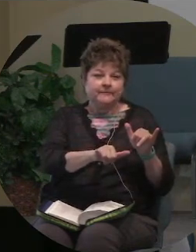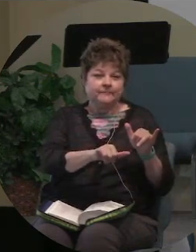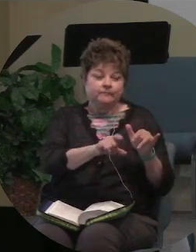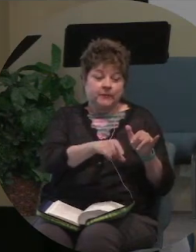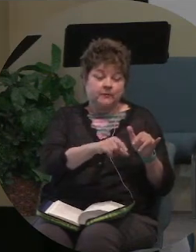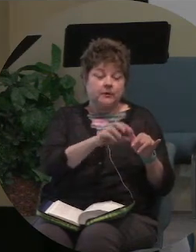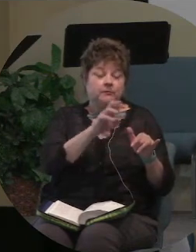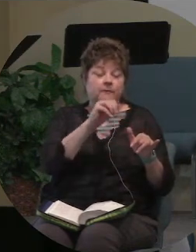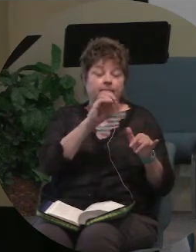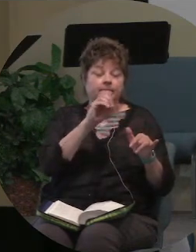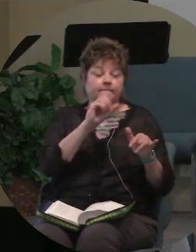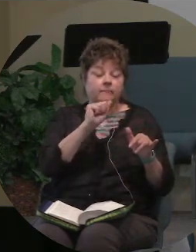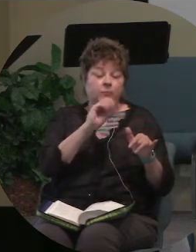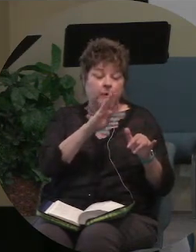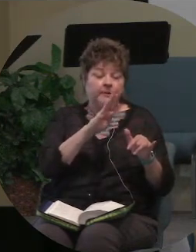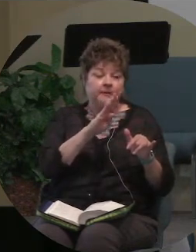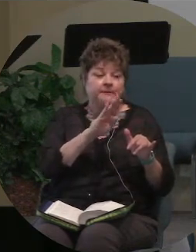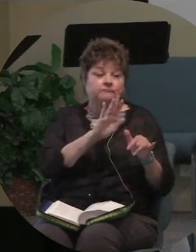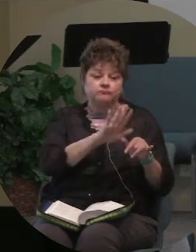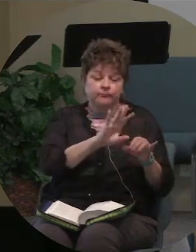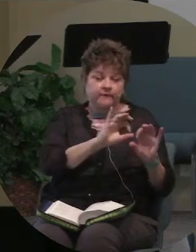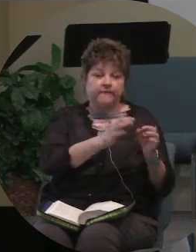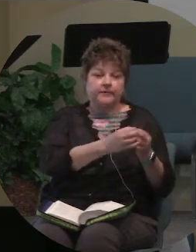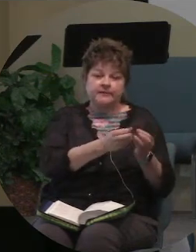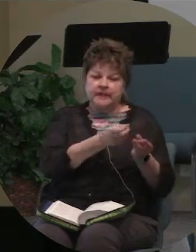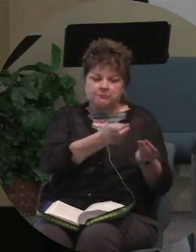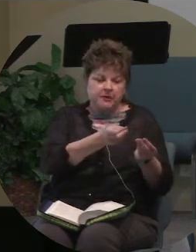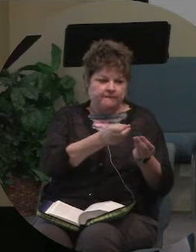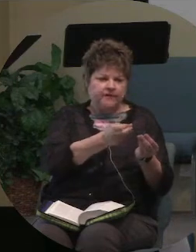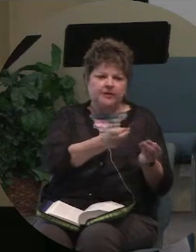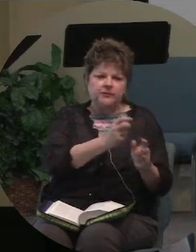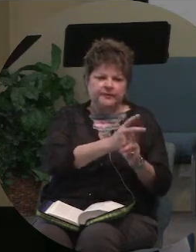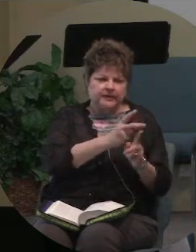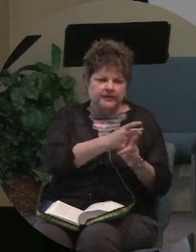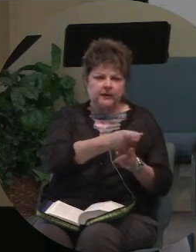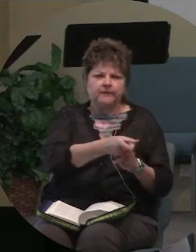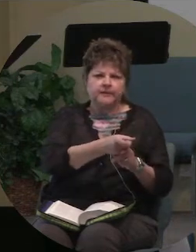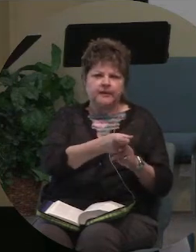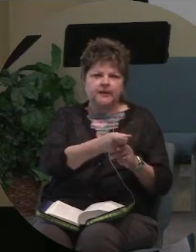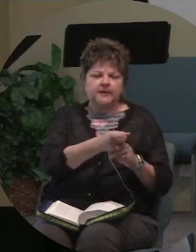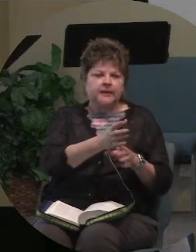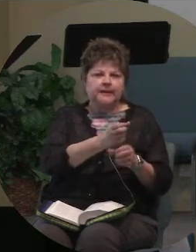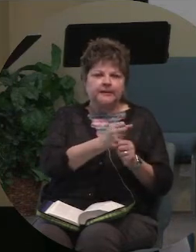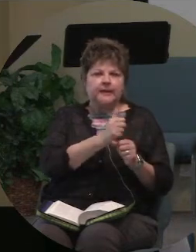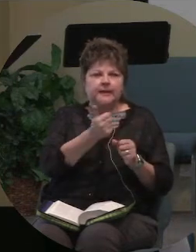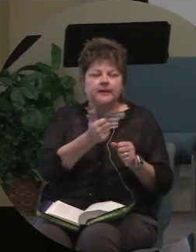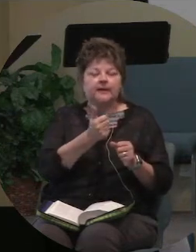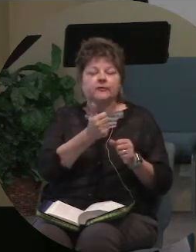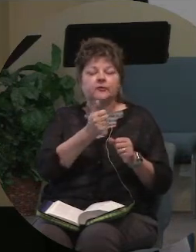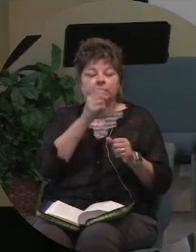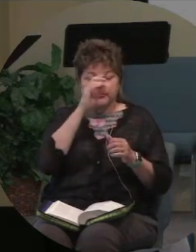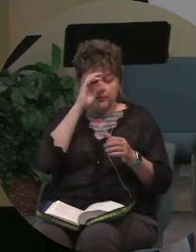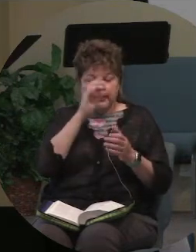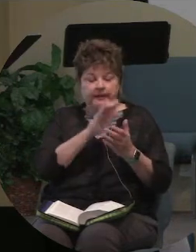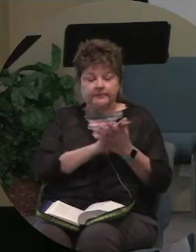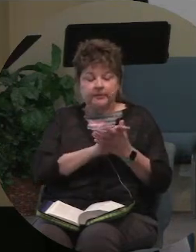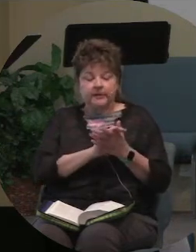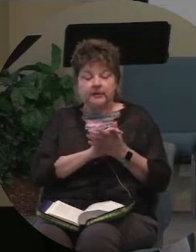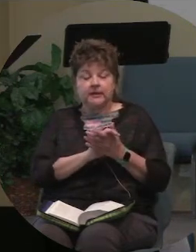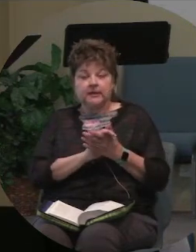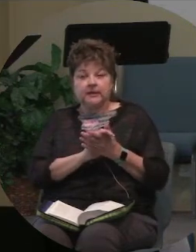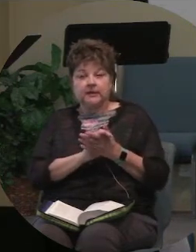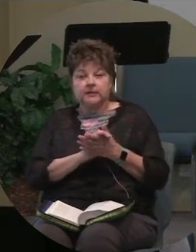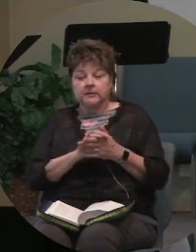were. They would be fed. They would be cared for. They could get another husband. Naomi was way past the age of getting